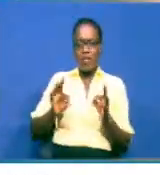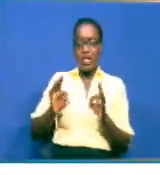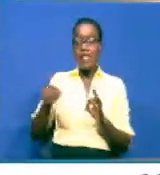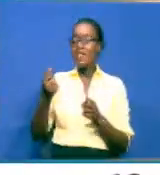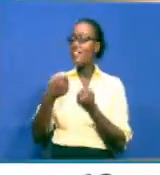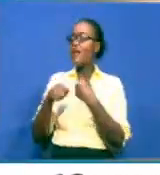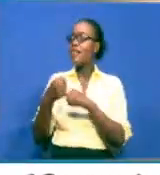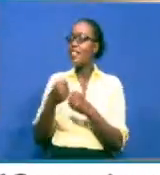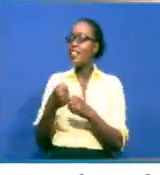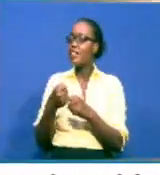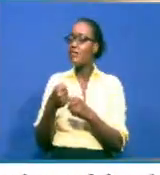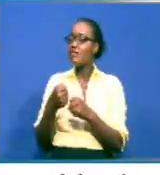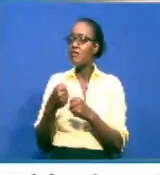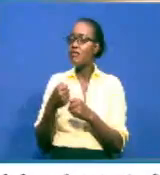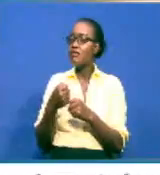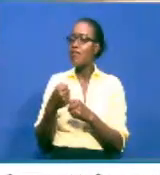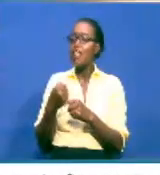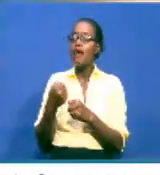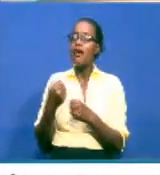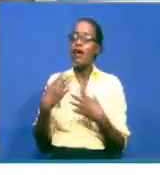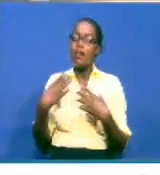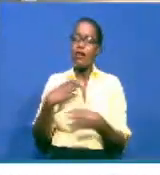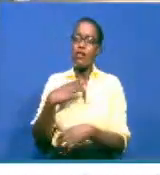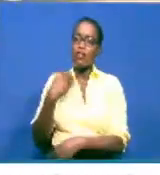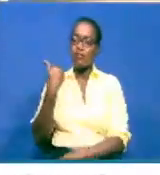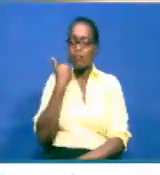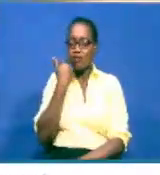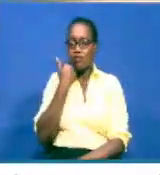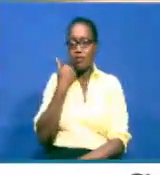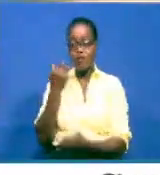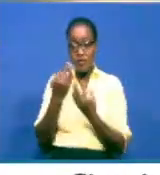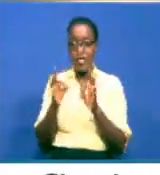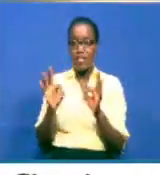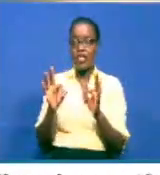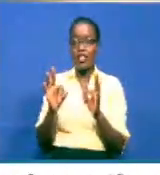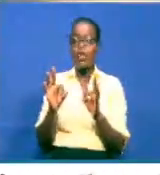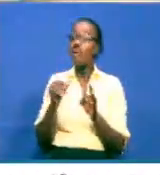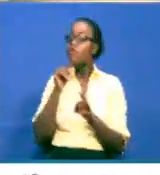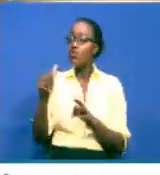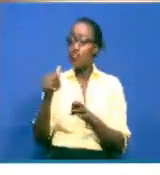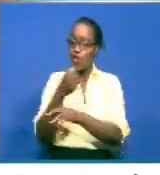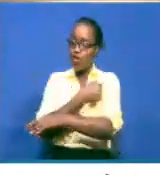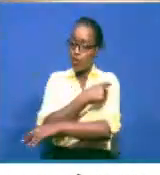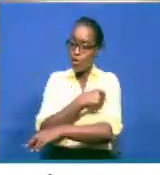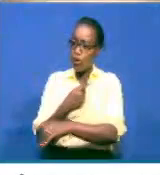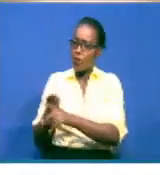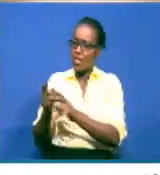you know, patients. Now, when you're talking of active patients, these are, you know, people who are not in the hospital, but they're living their normal lives, but they are